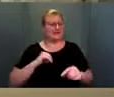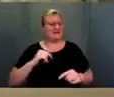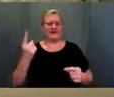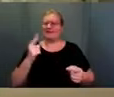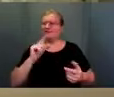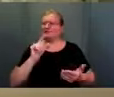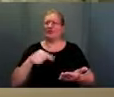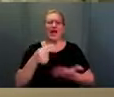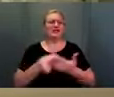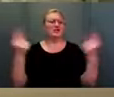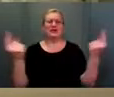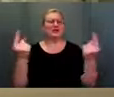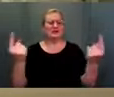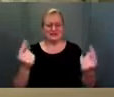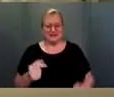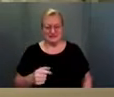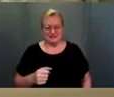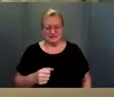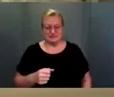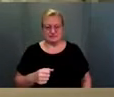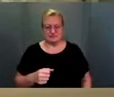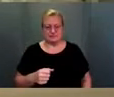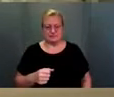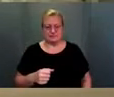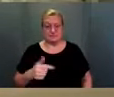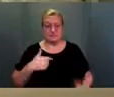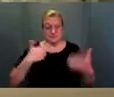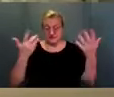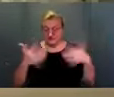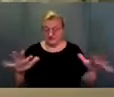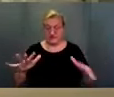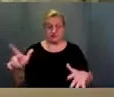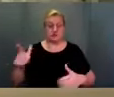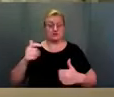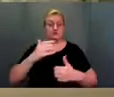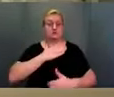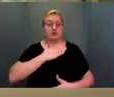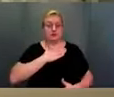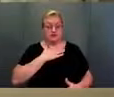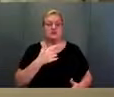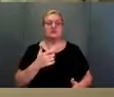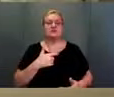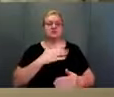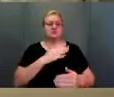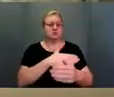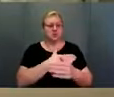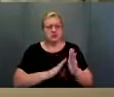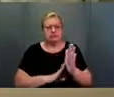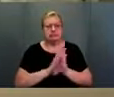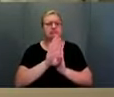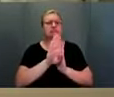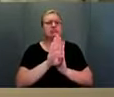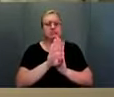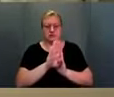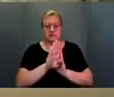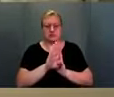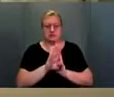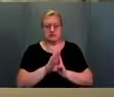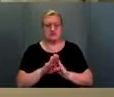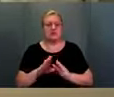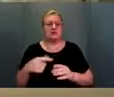know? By the time I was finished with my tour of duty, my music career was well on the way. You see, I used to drive 18 hours